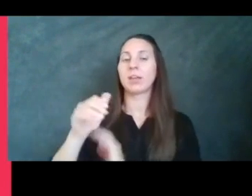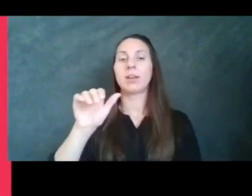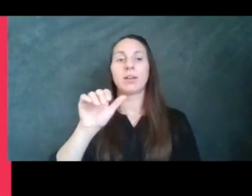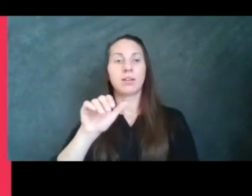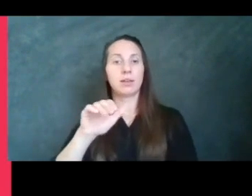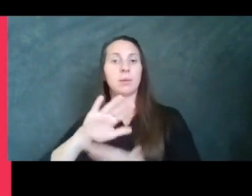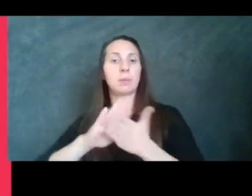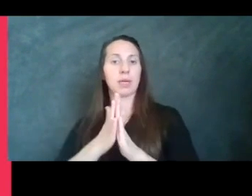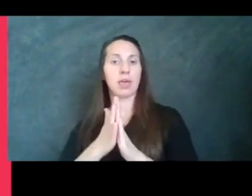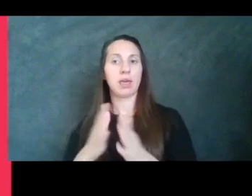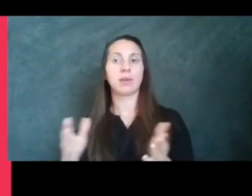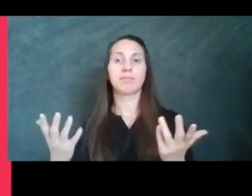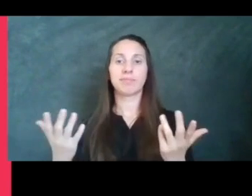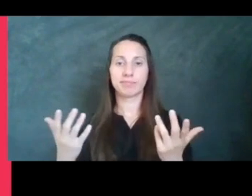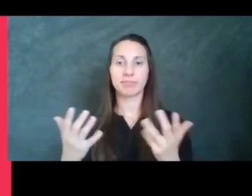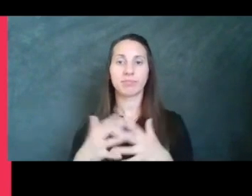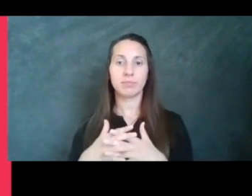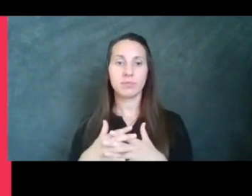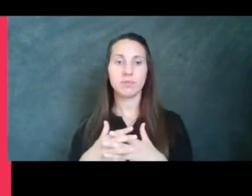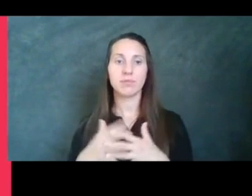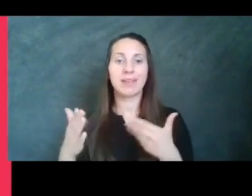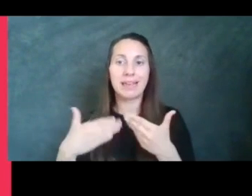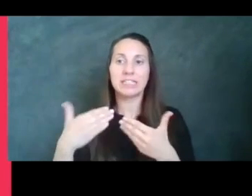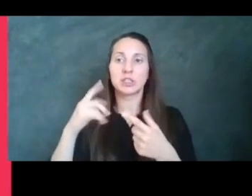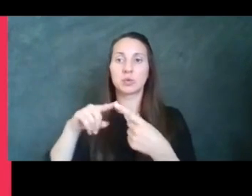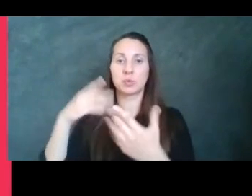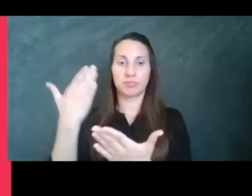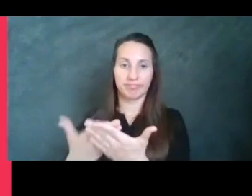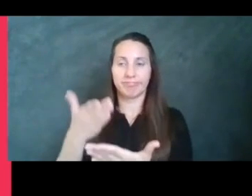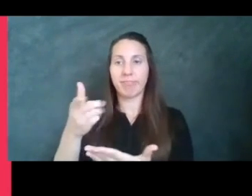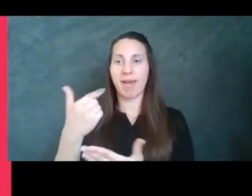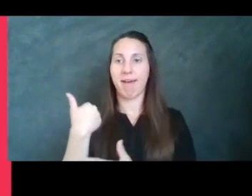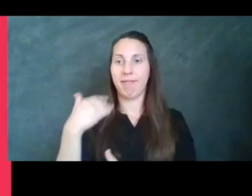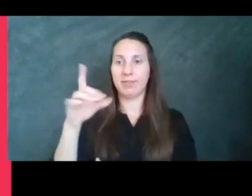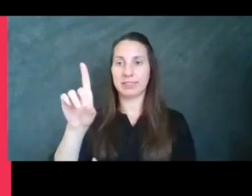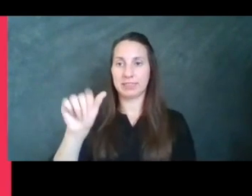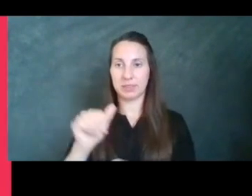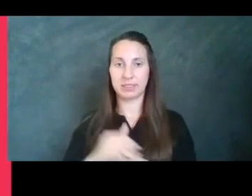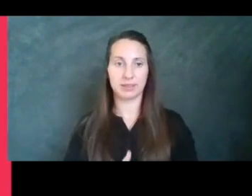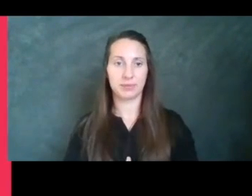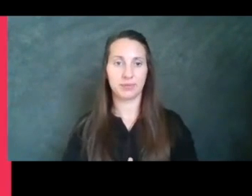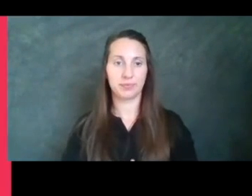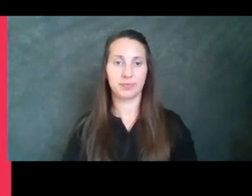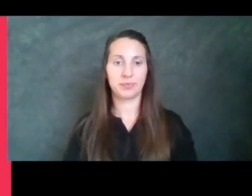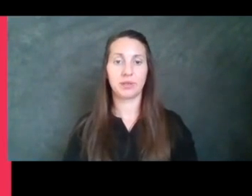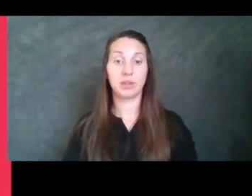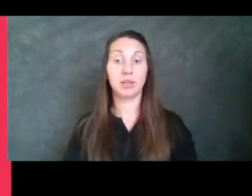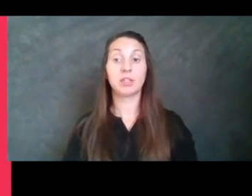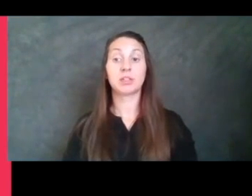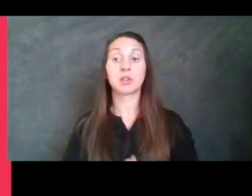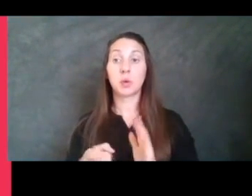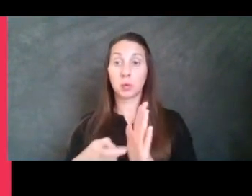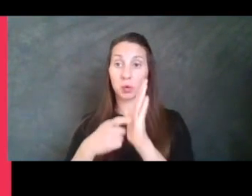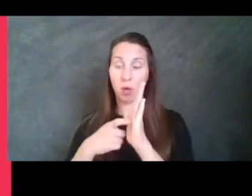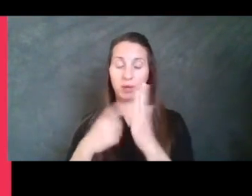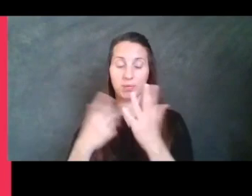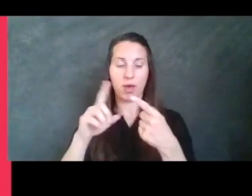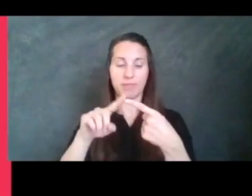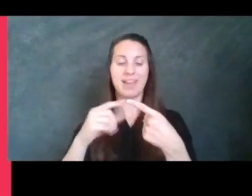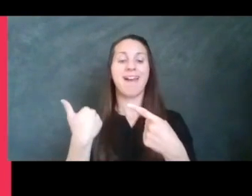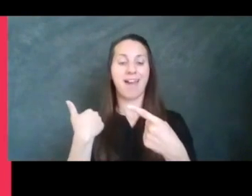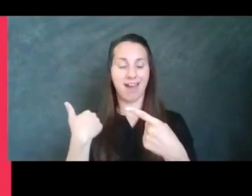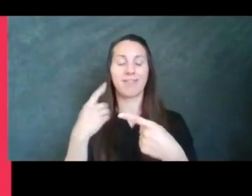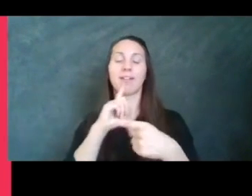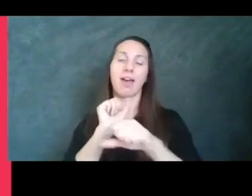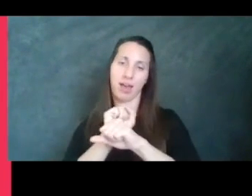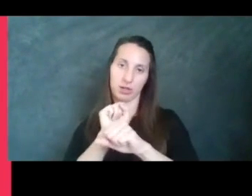less difficult to prove that you have a disability. So the requirements are either that the person has an actual disability,